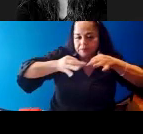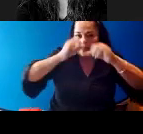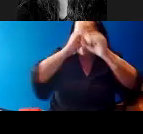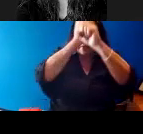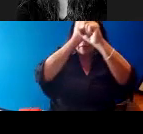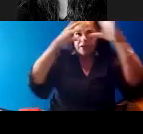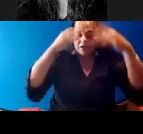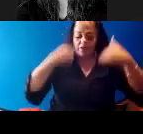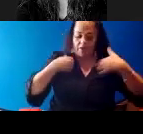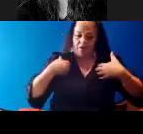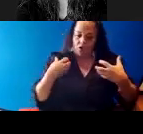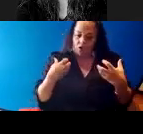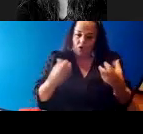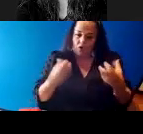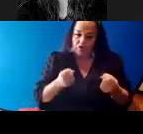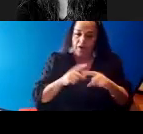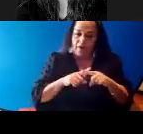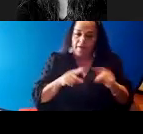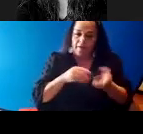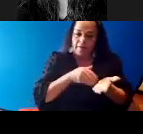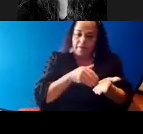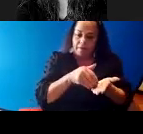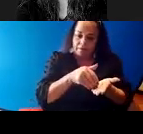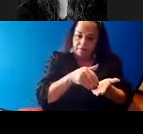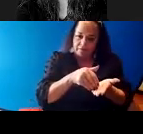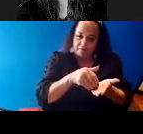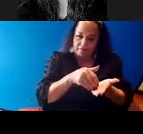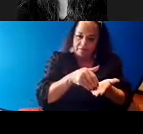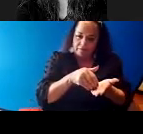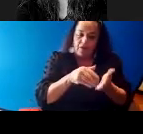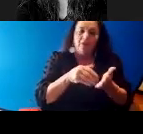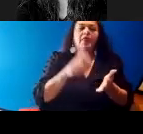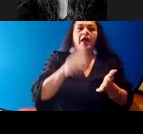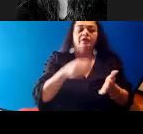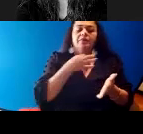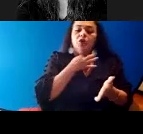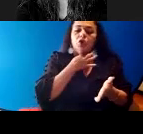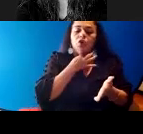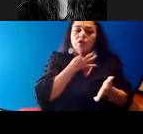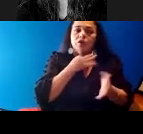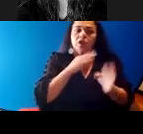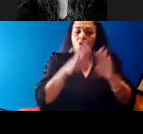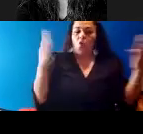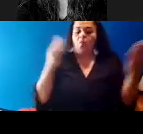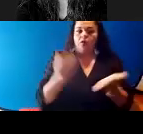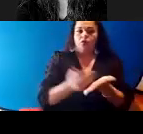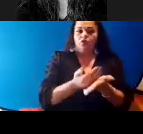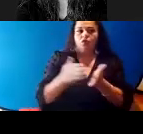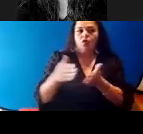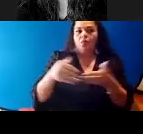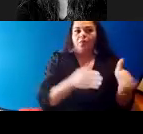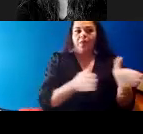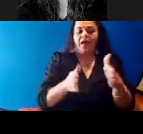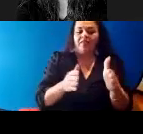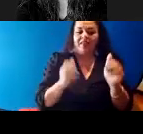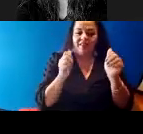fearless, but also curious and open to a new path. So, because there's this thing where you can be the